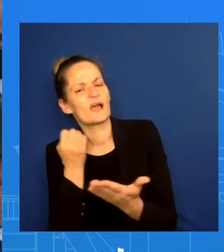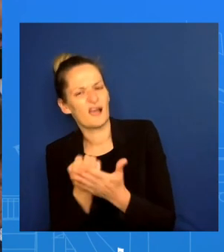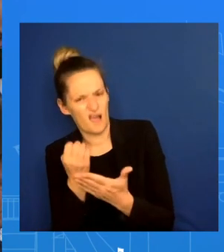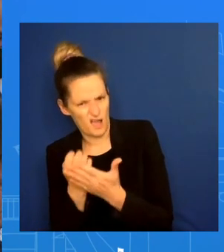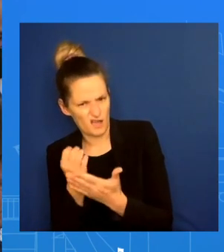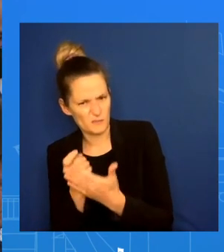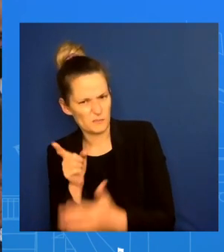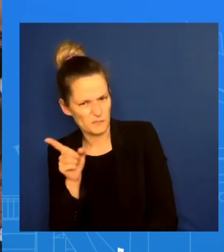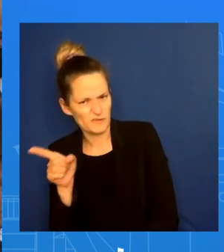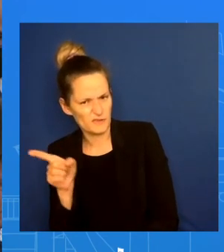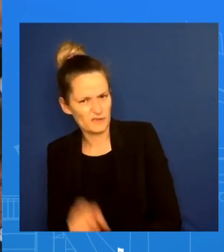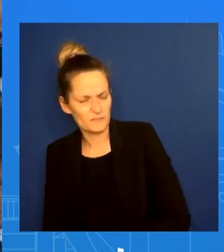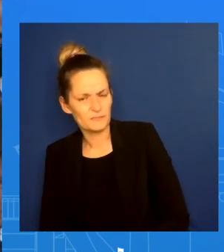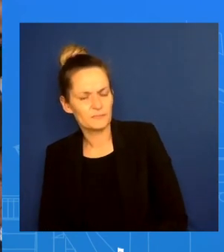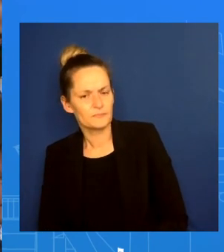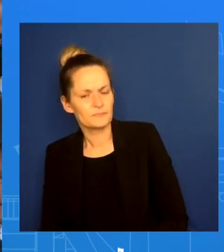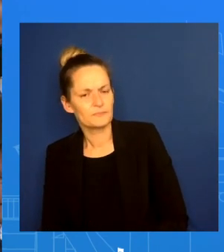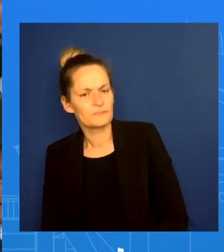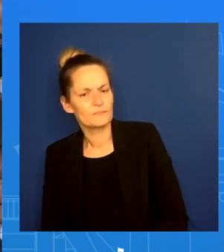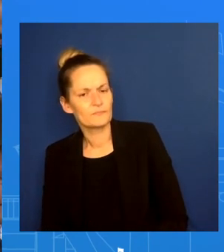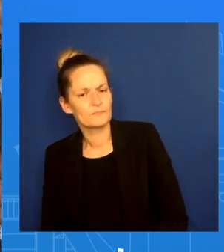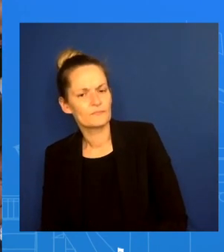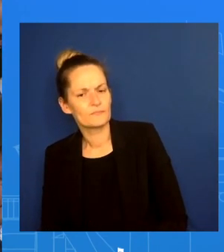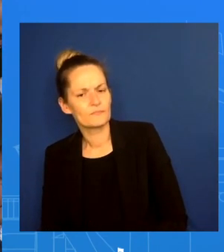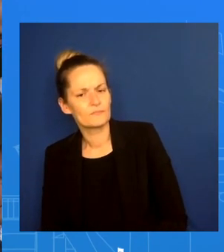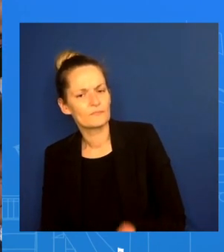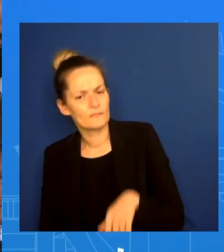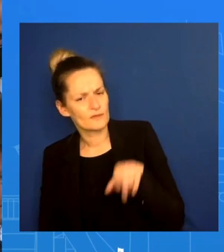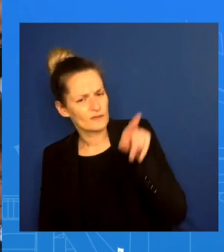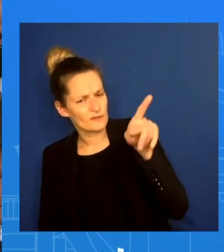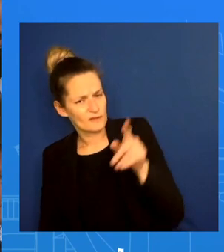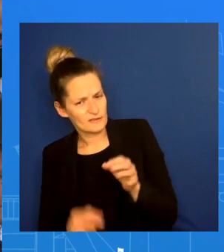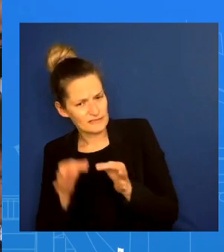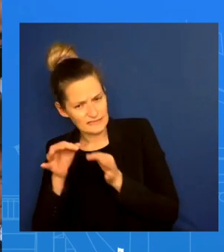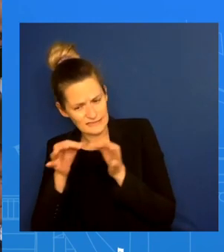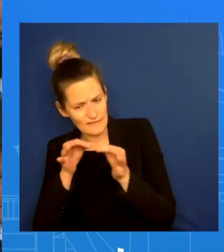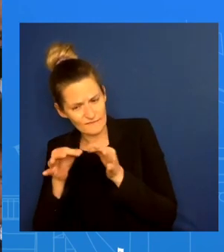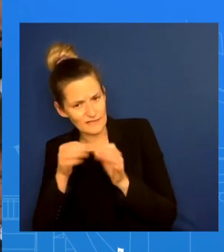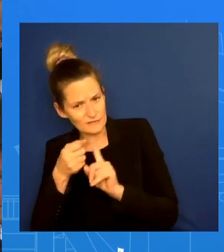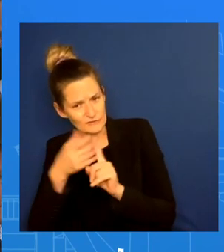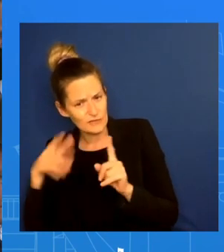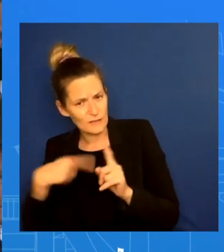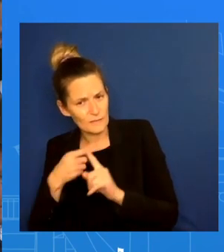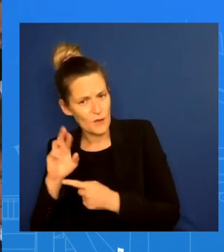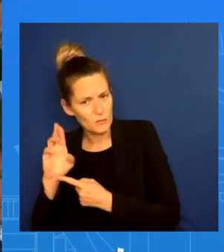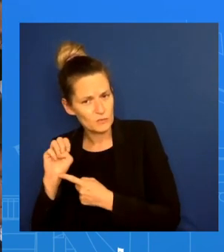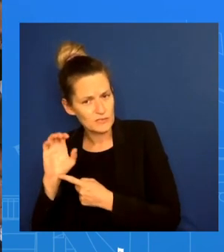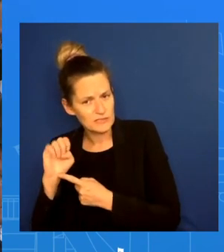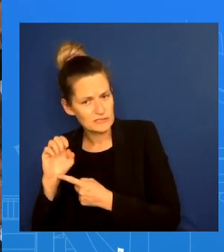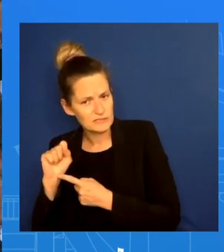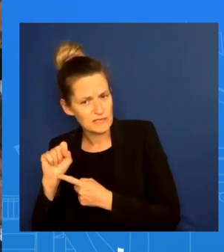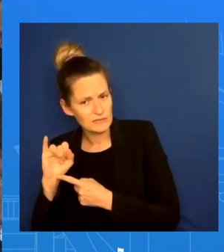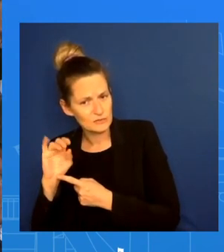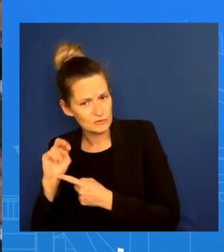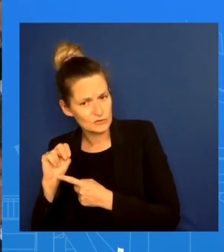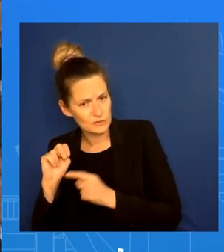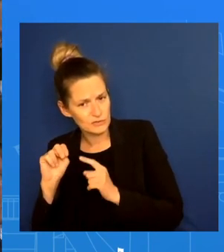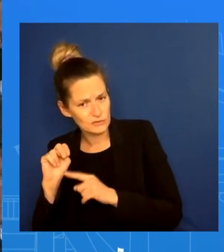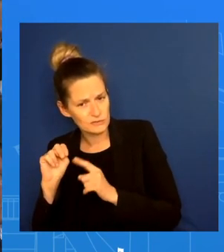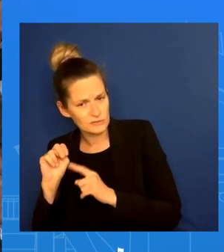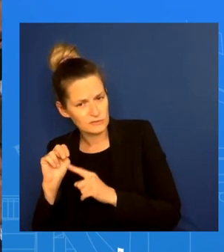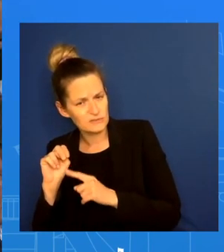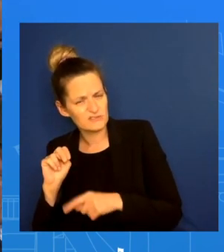this somewhat harkens back to earlier economic messaging that you guys had around inflation, where you insisted that it was transitory for months, then it was